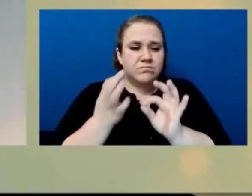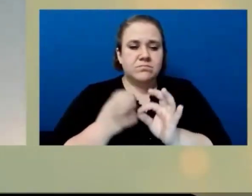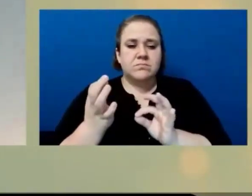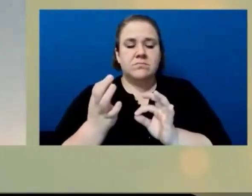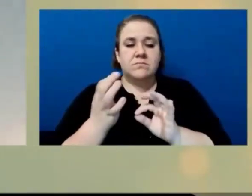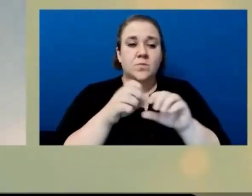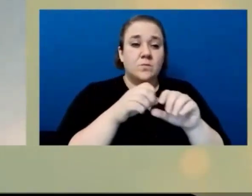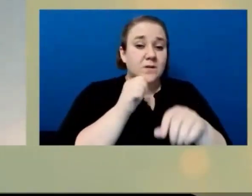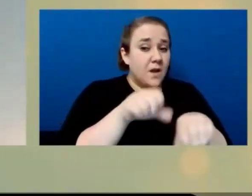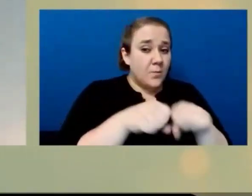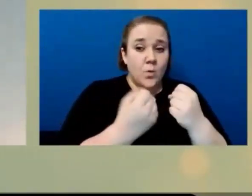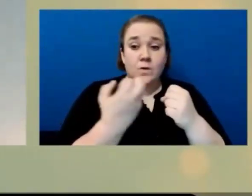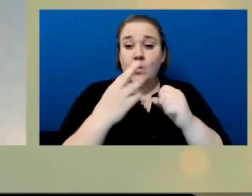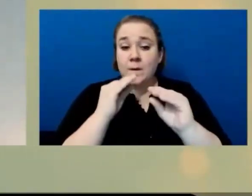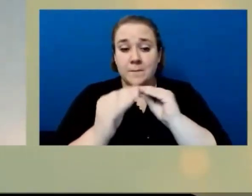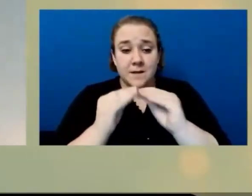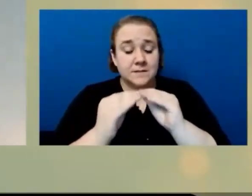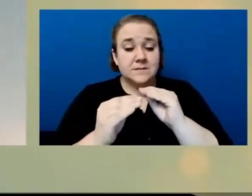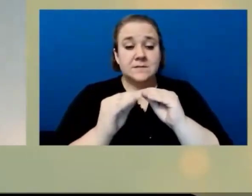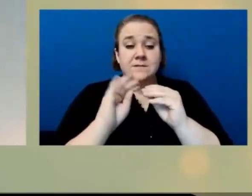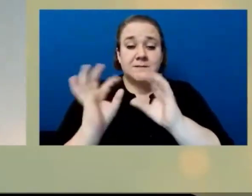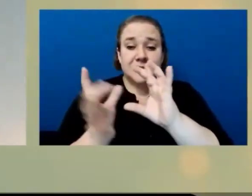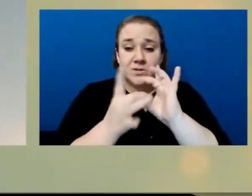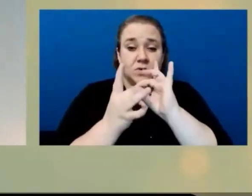finally, woven whole.